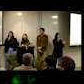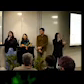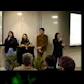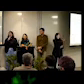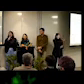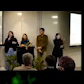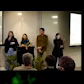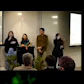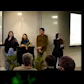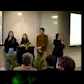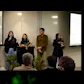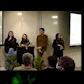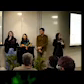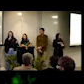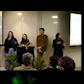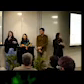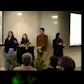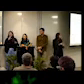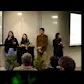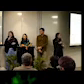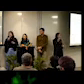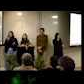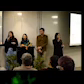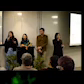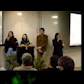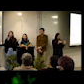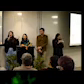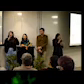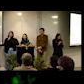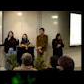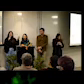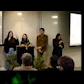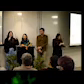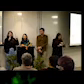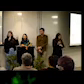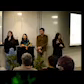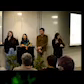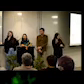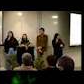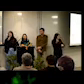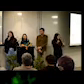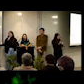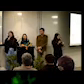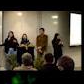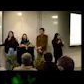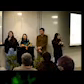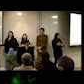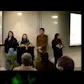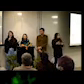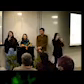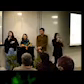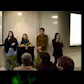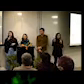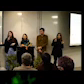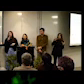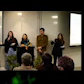cognitive and executive functioning. So I think they've done some studies where they have got kids doing puzzles or something while listening to lessons or something, and those